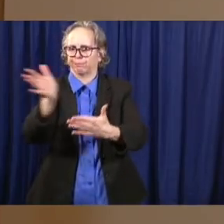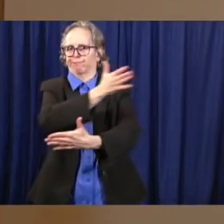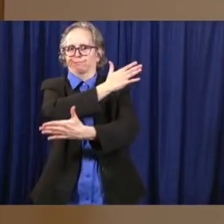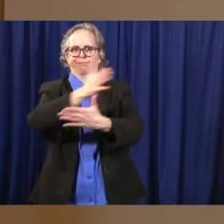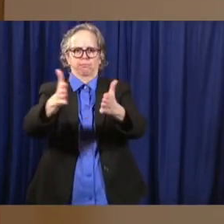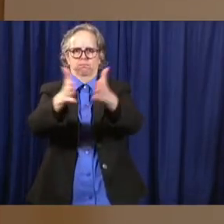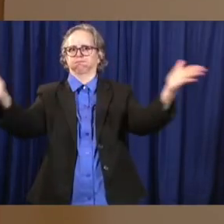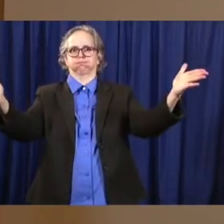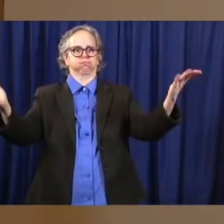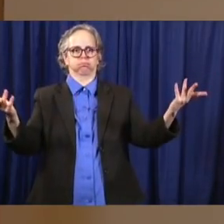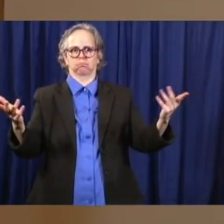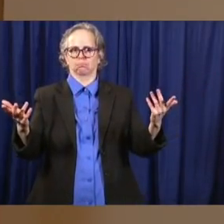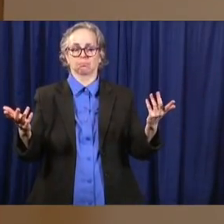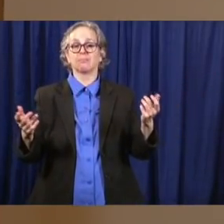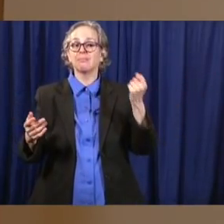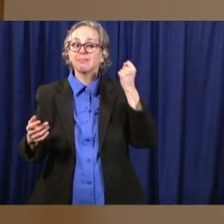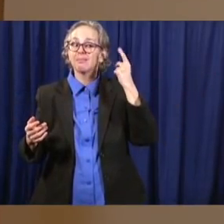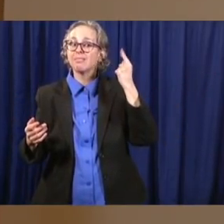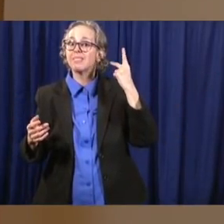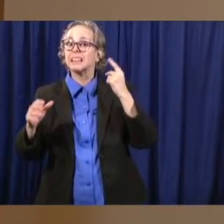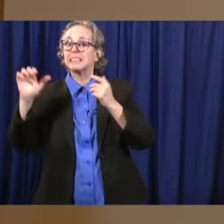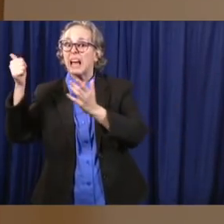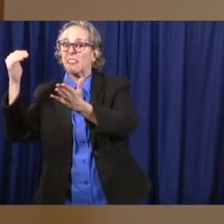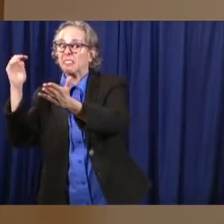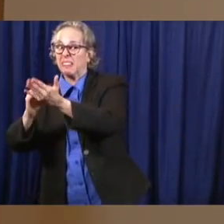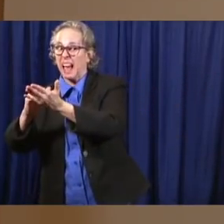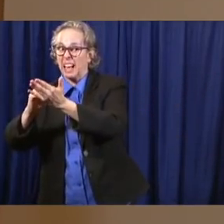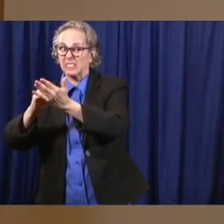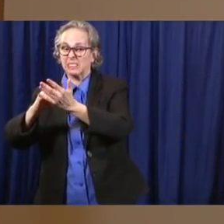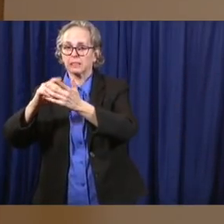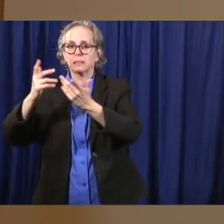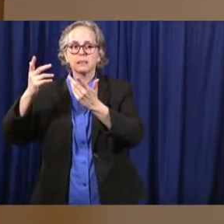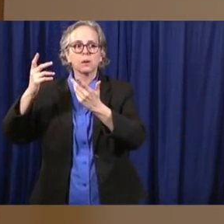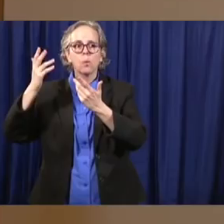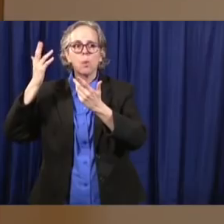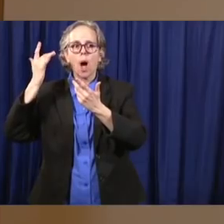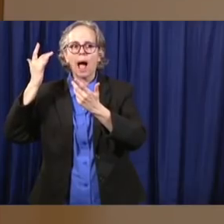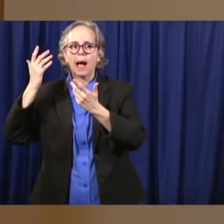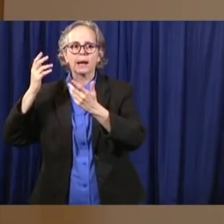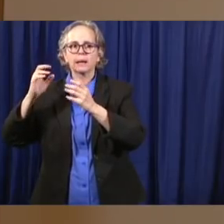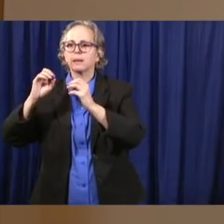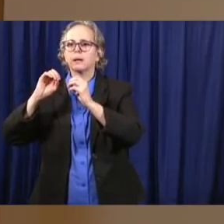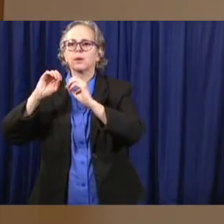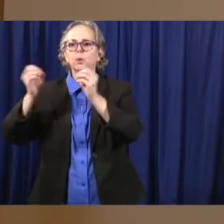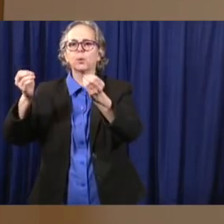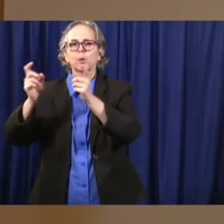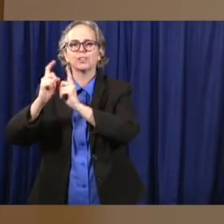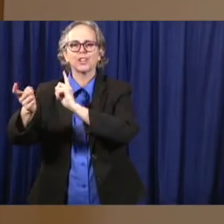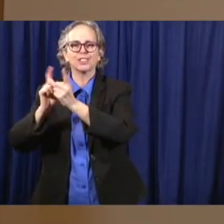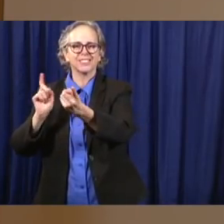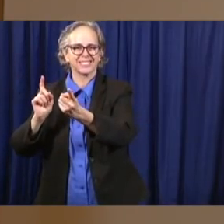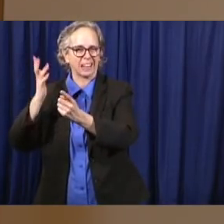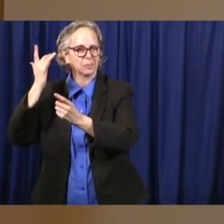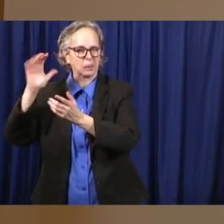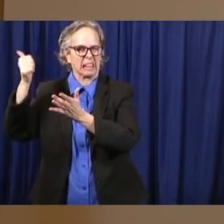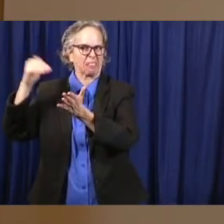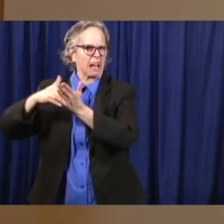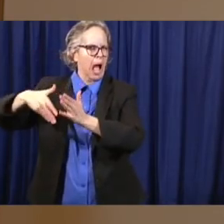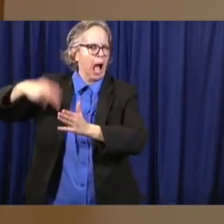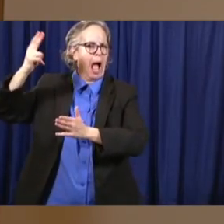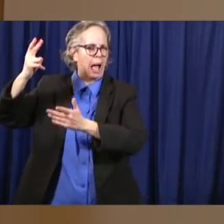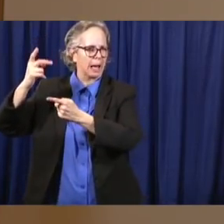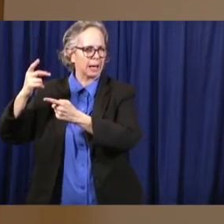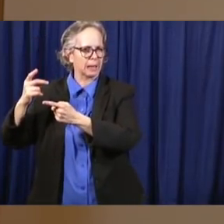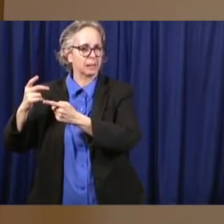was based on less successful social distancing. So the more we keep the social distancing going, so I'm saying if we can